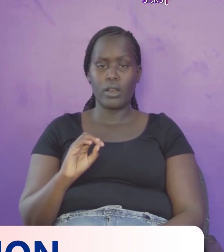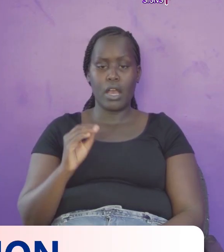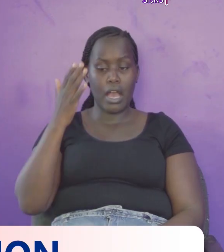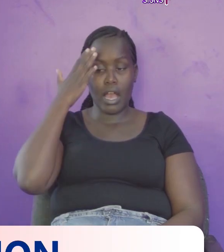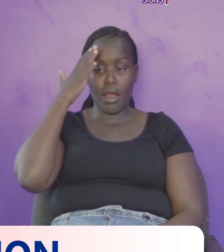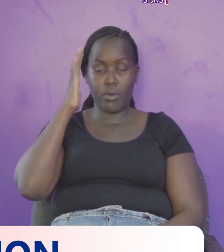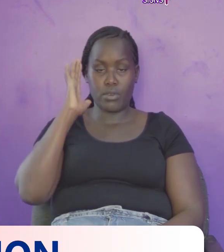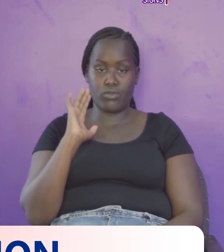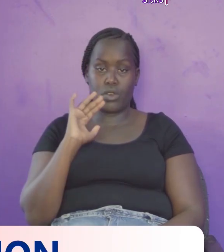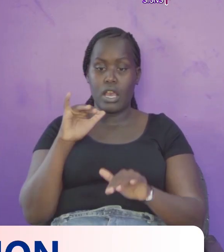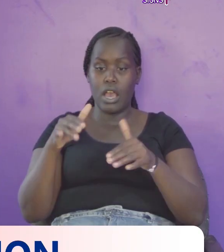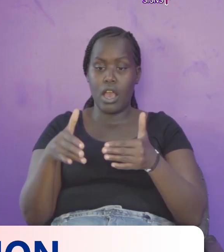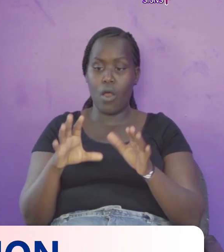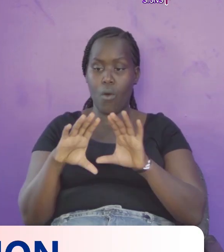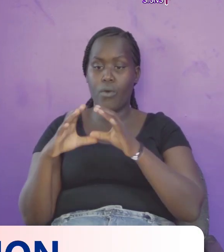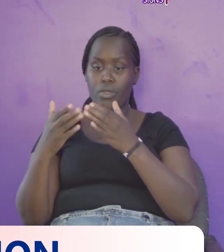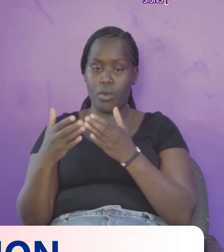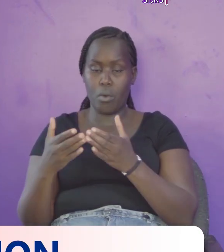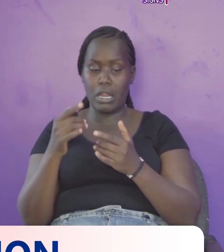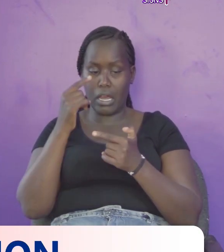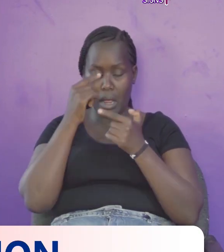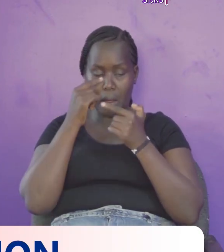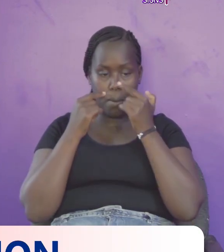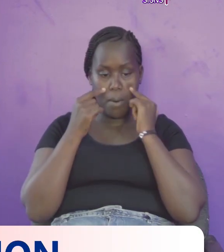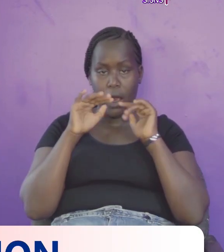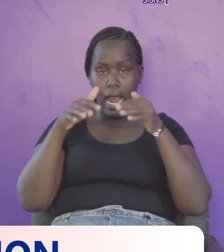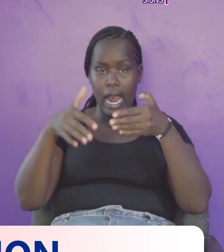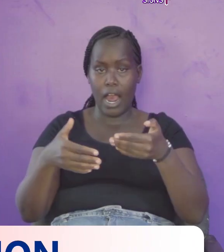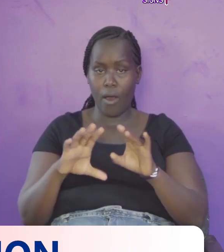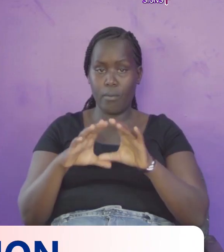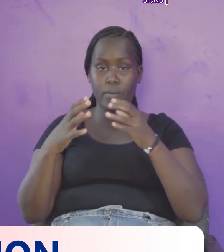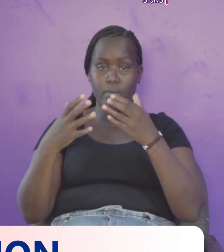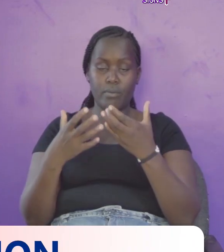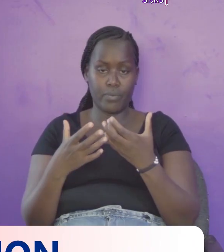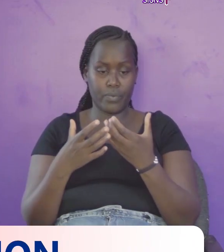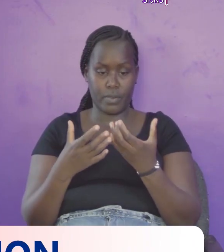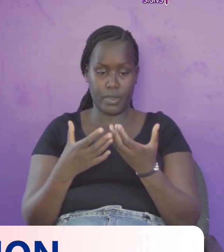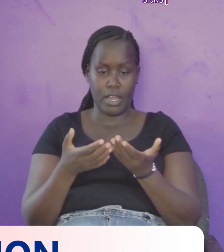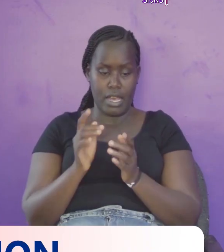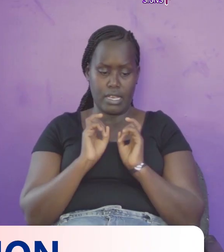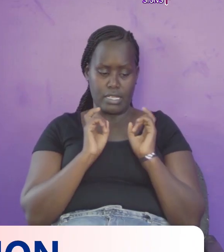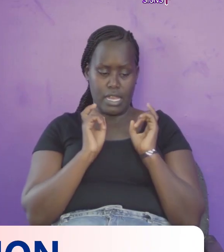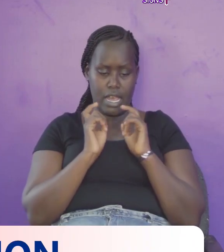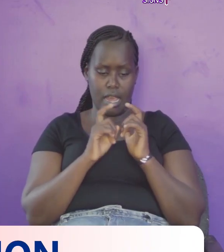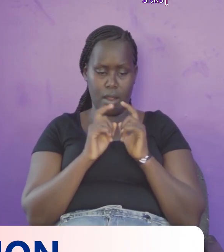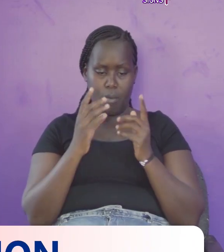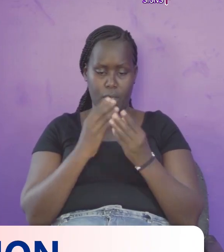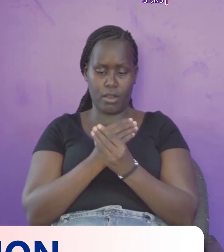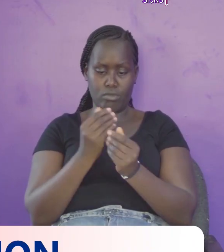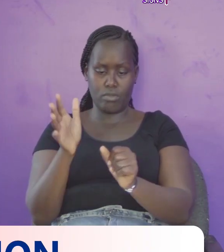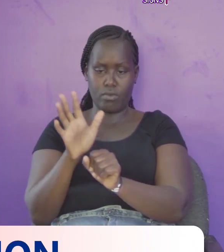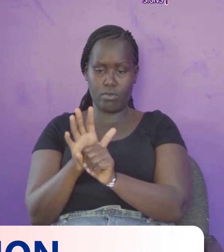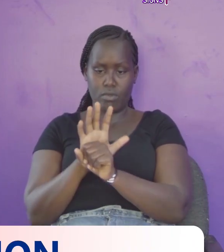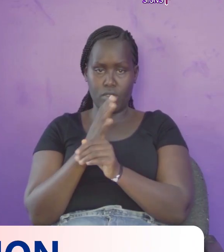know Yeah. how the world is crying, how the world is in pain to address so many things.